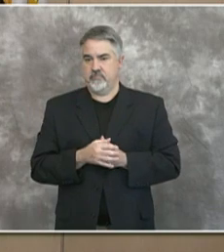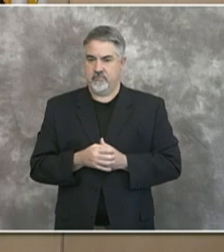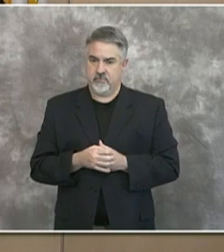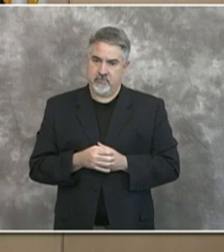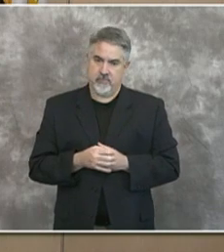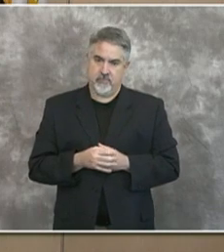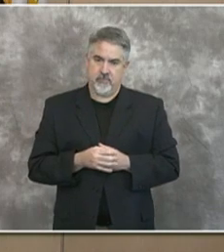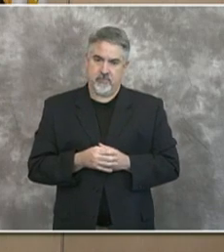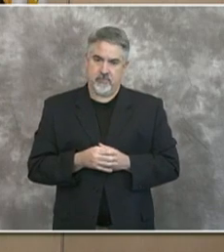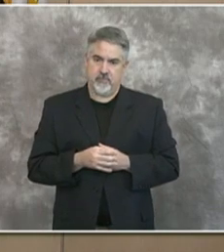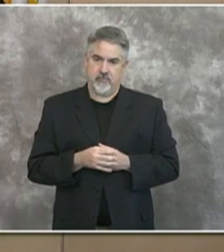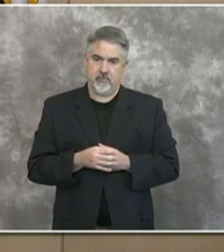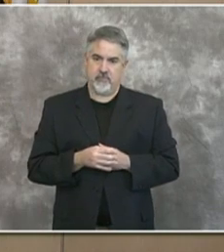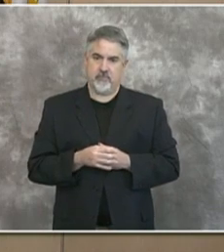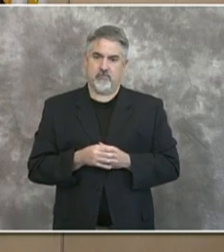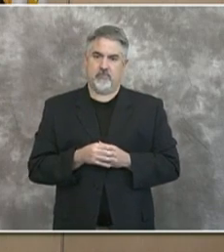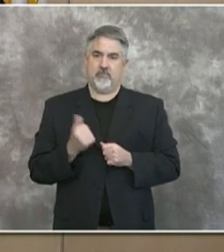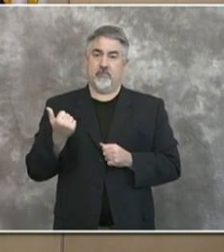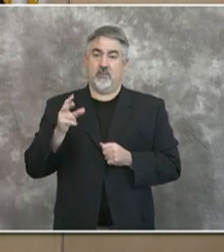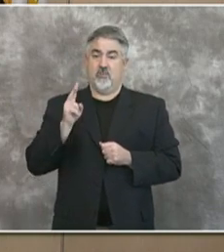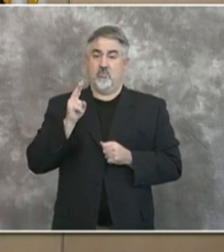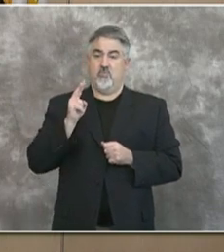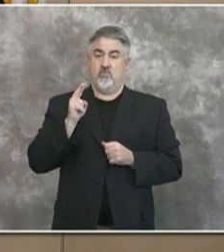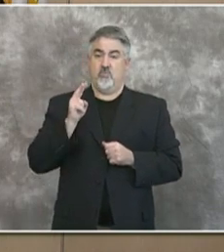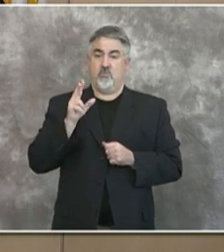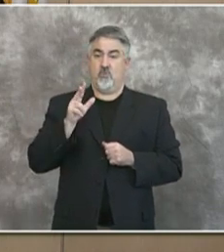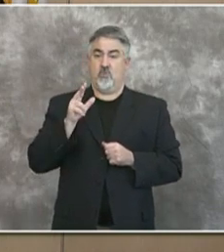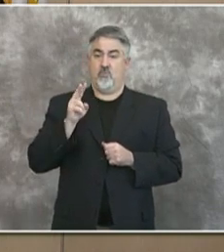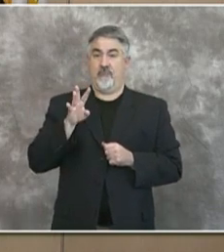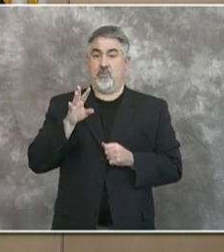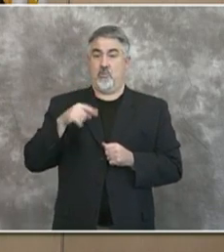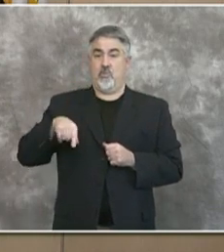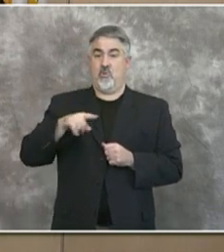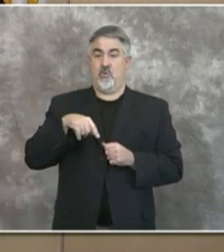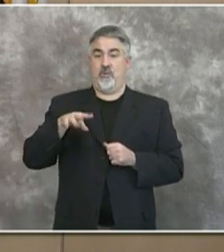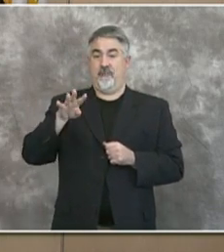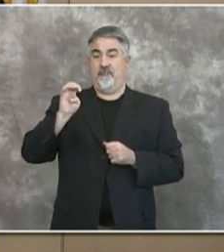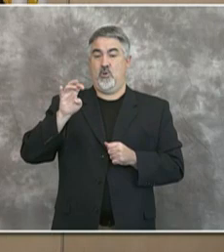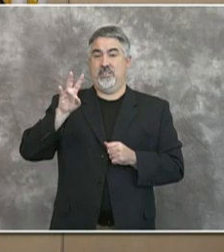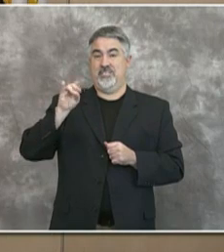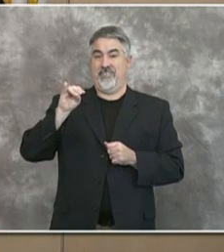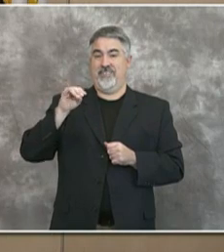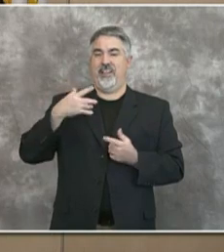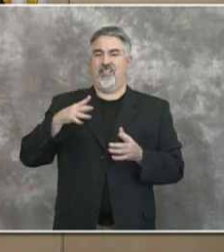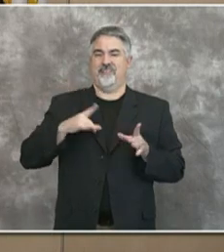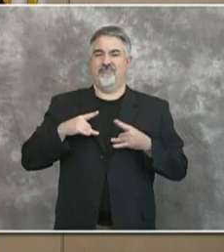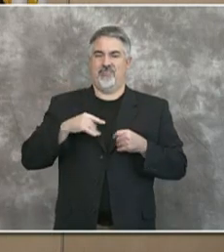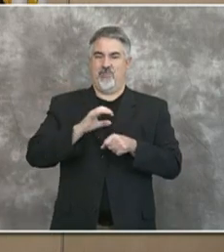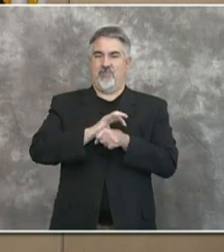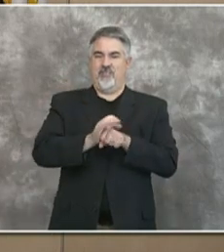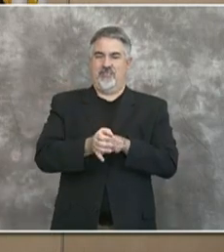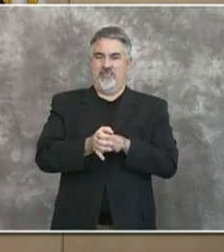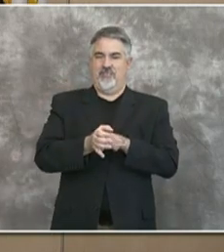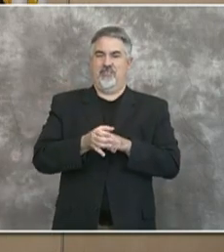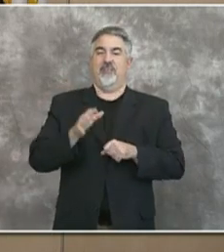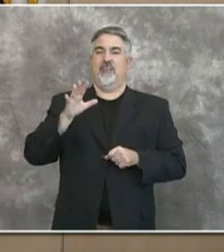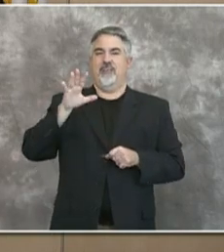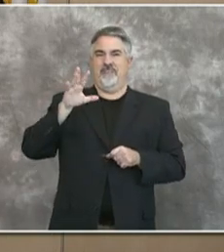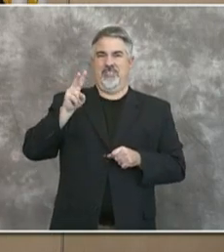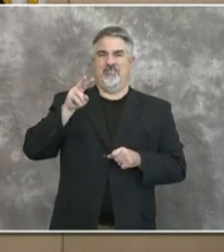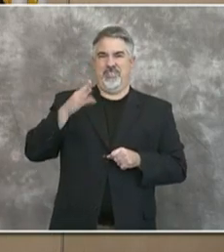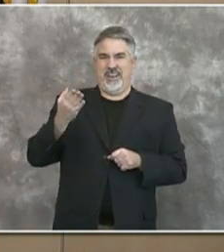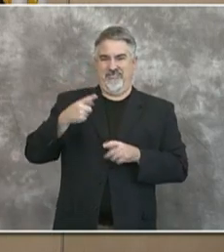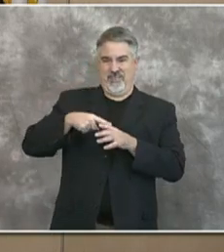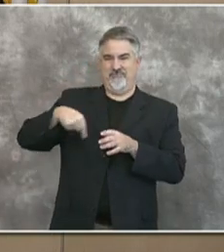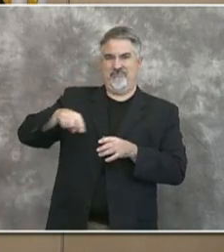24 active outbreaks in congregate facilities, representing 470 cases and 52 deaths, and 13 active outbreaks